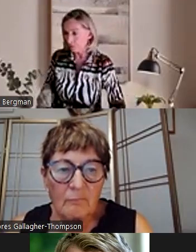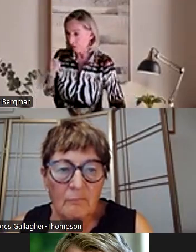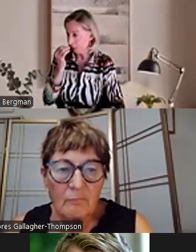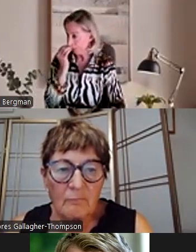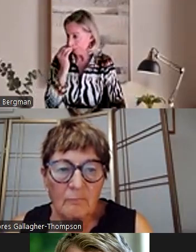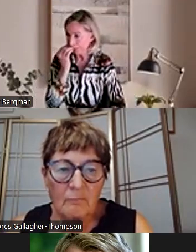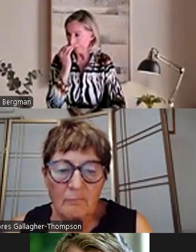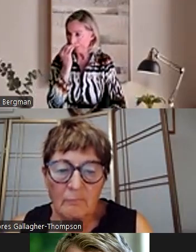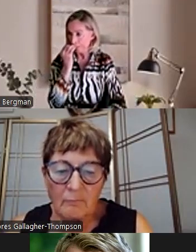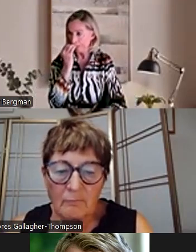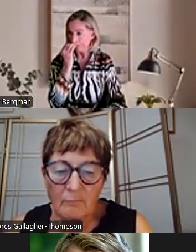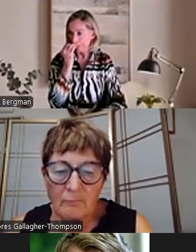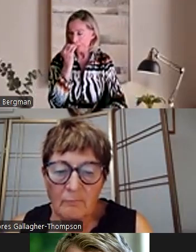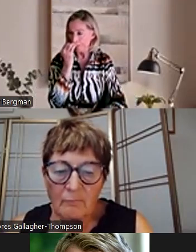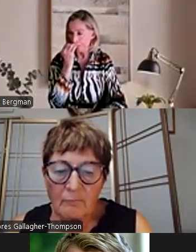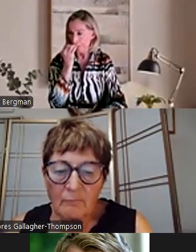this.